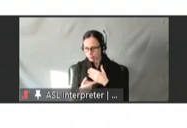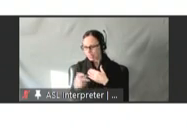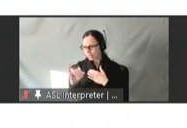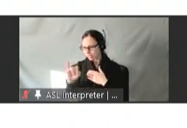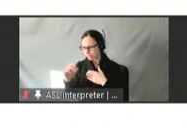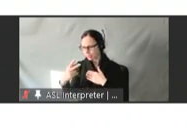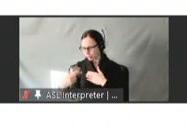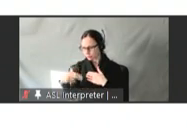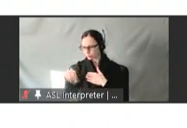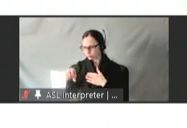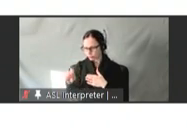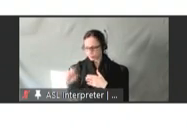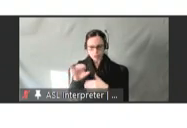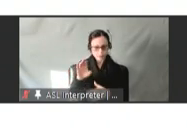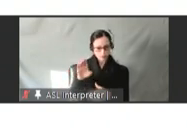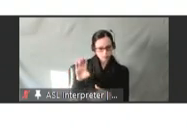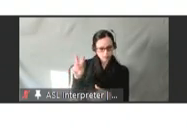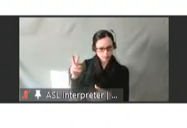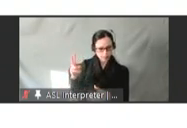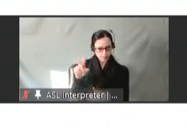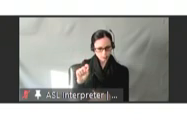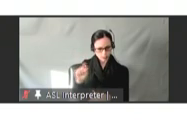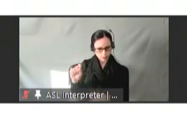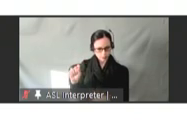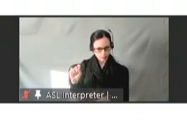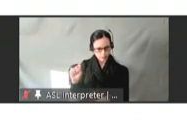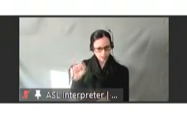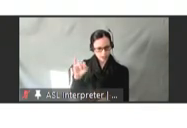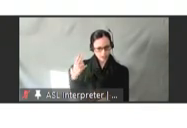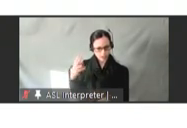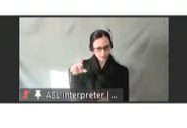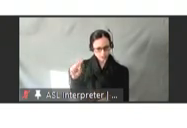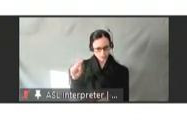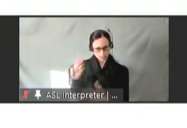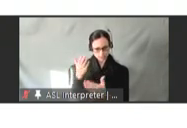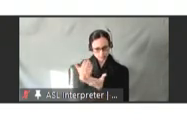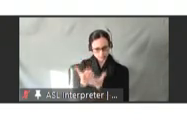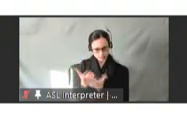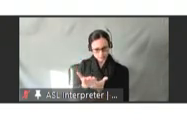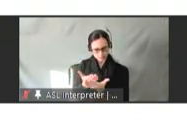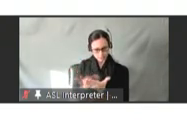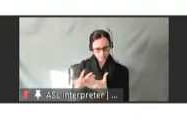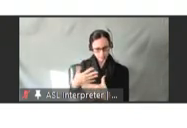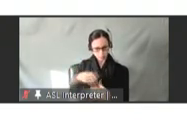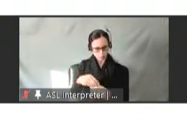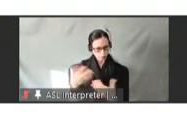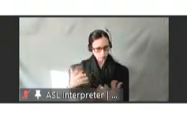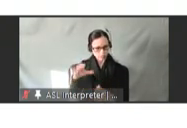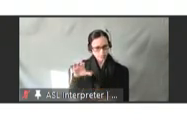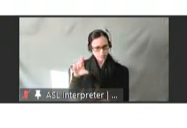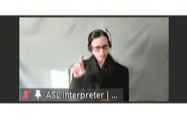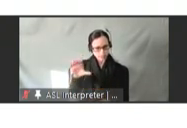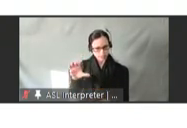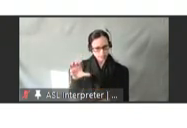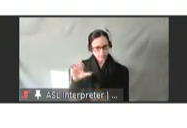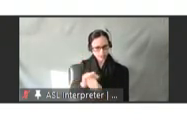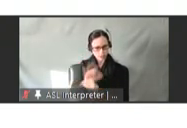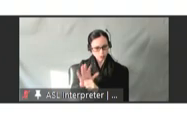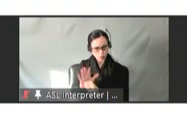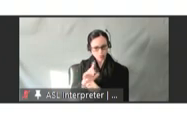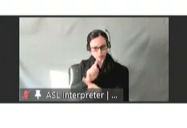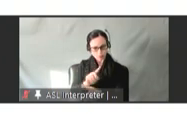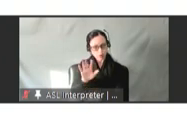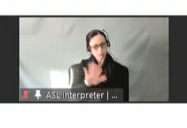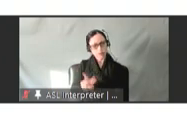of February 2nd, 2020, the IHS data included within the CDC COVID tracker reports about